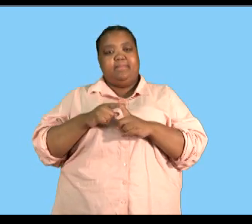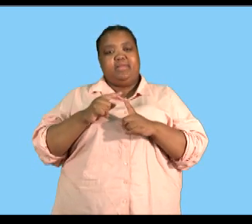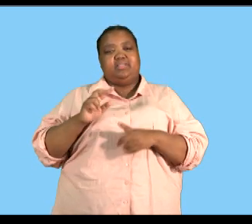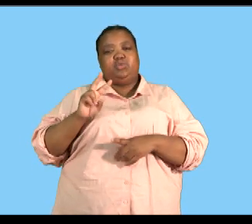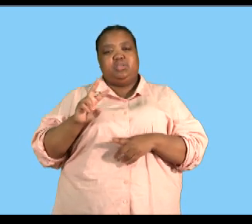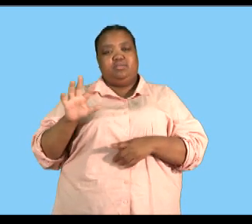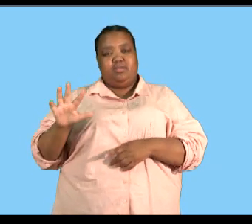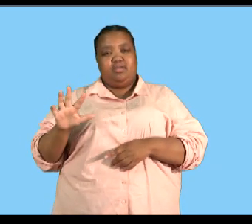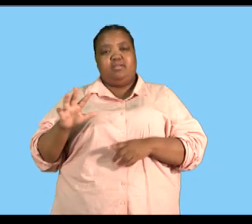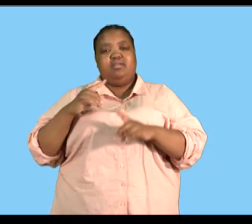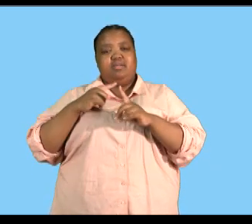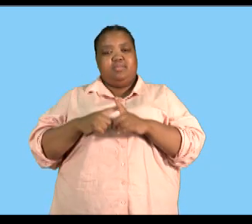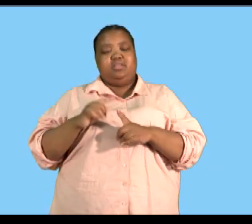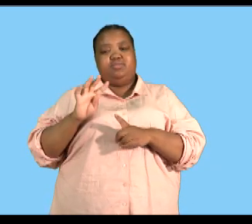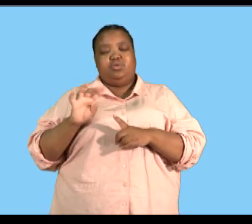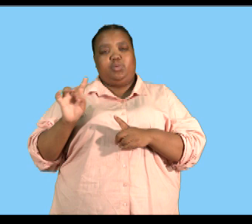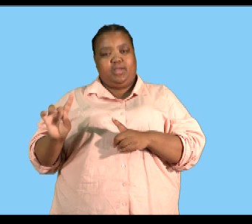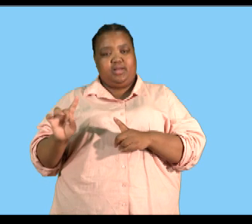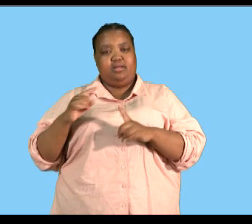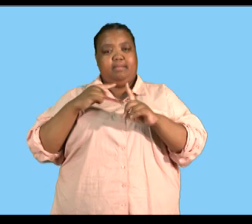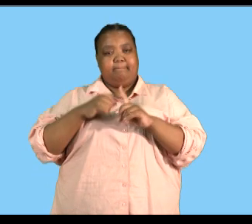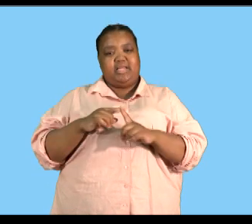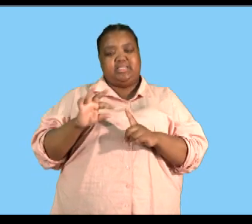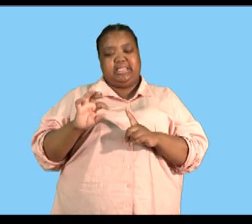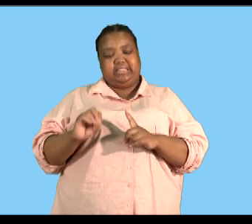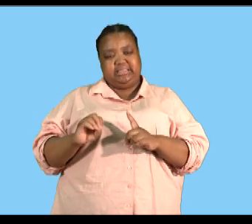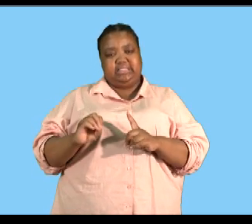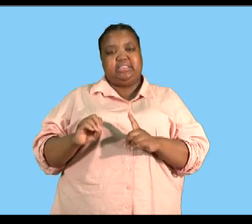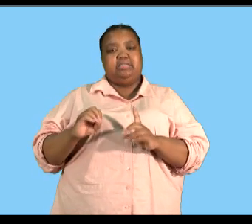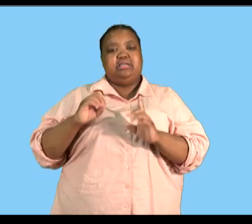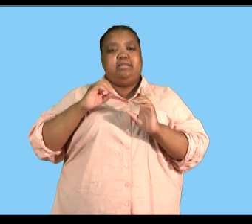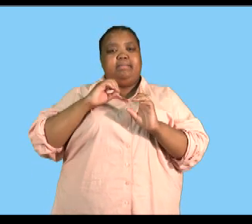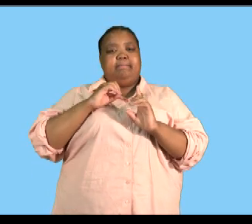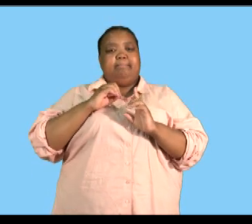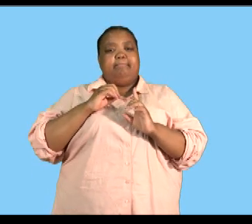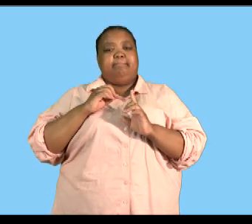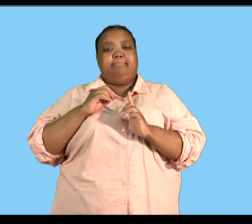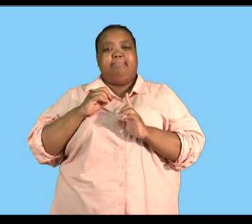39, 25, 41, 30,